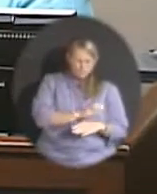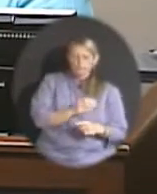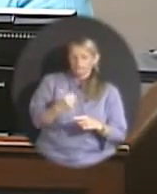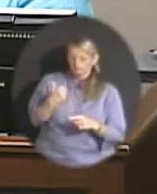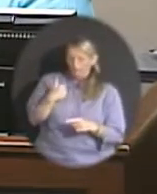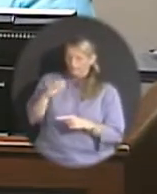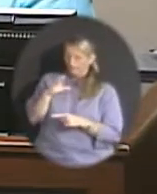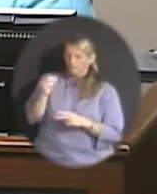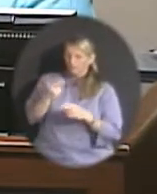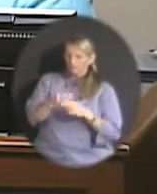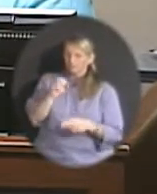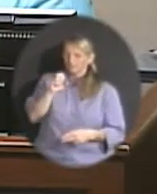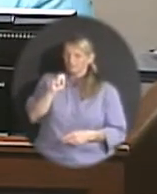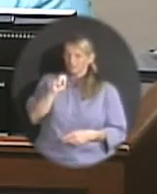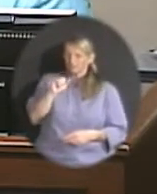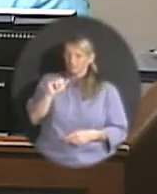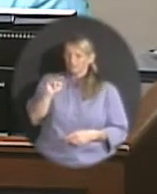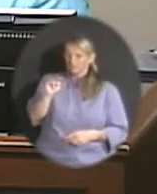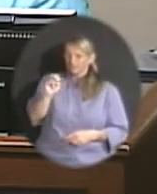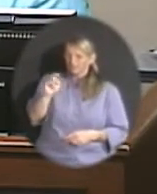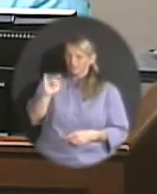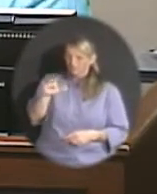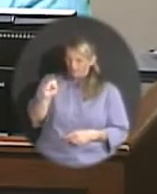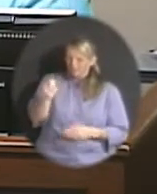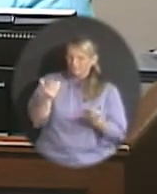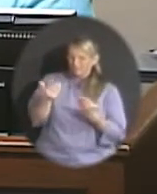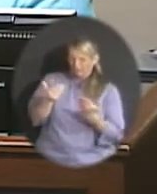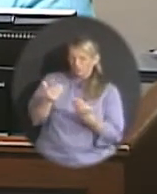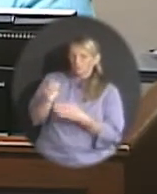Synetics, that's here in Kansas City. We've worked with them for a very long time.